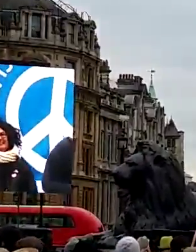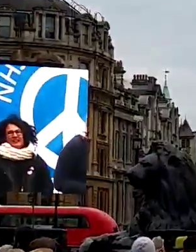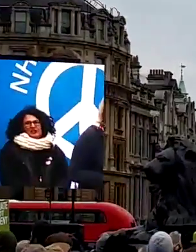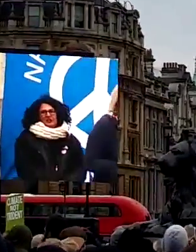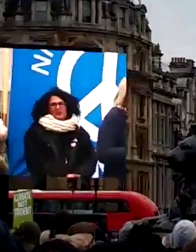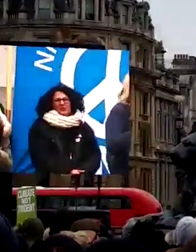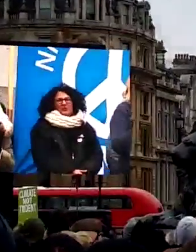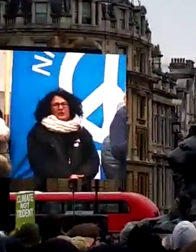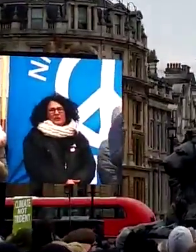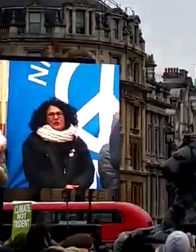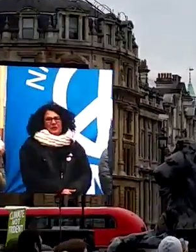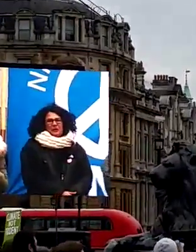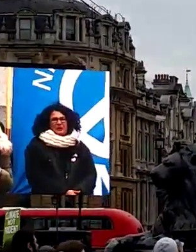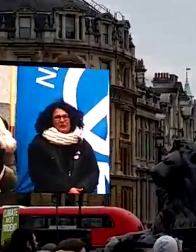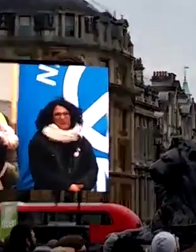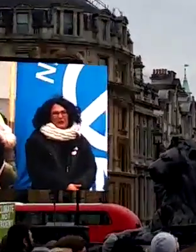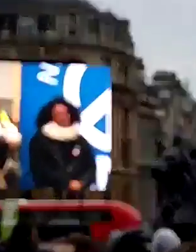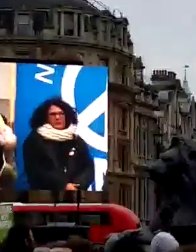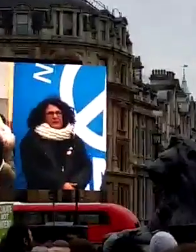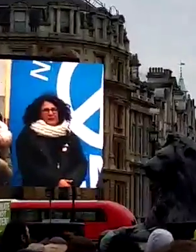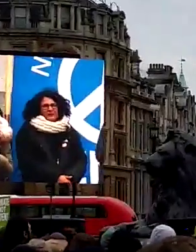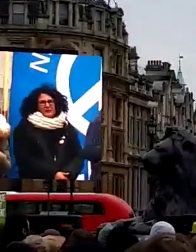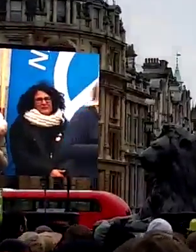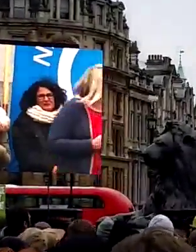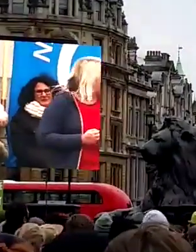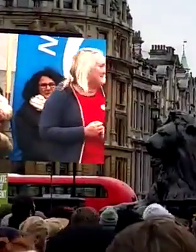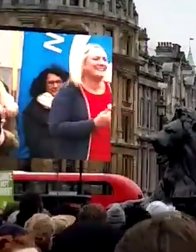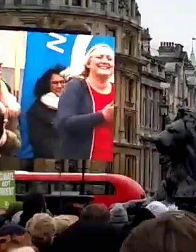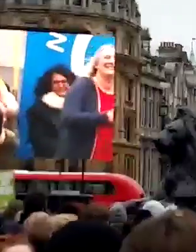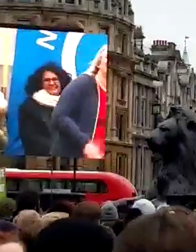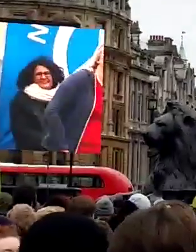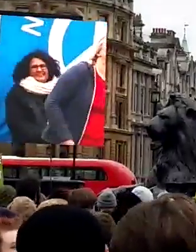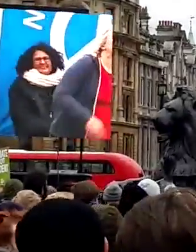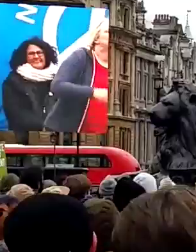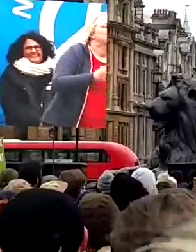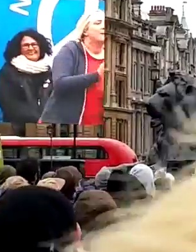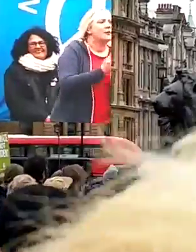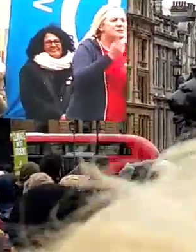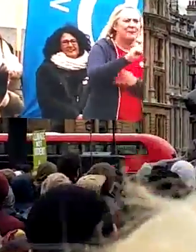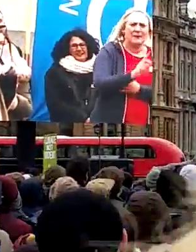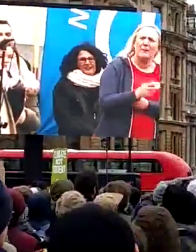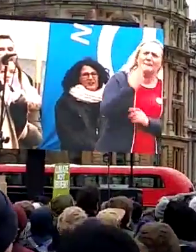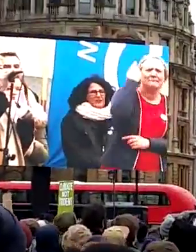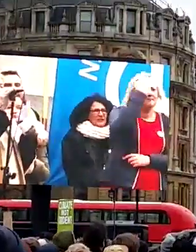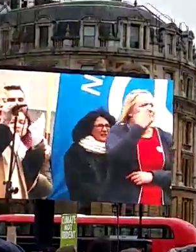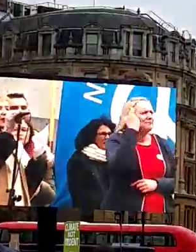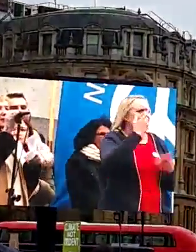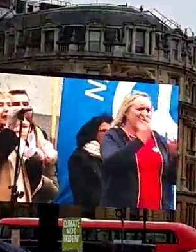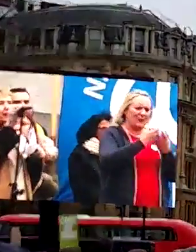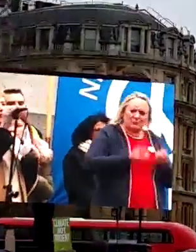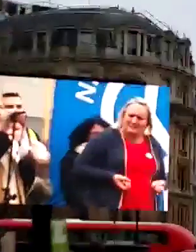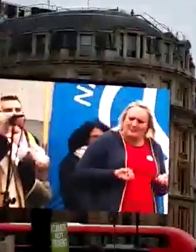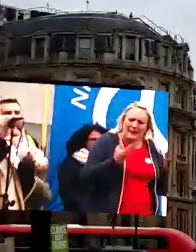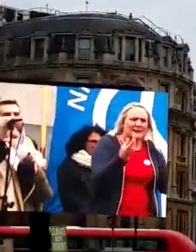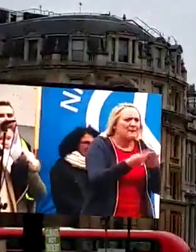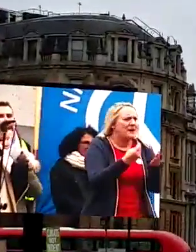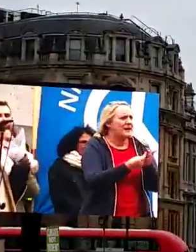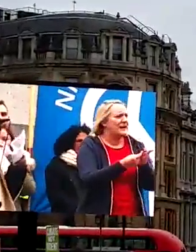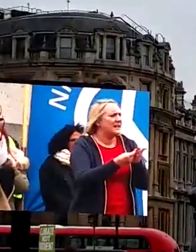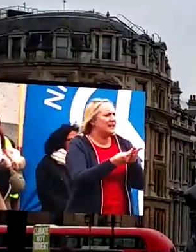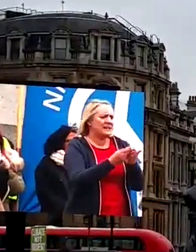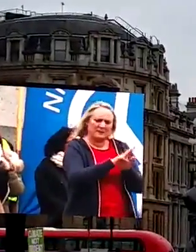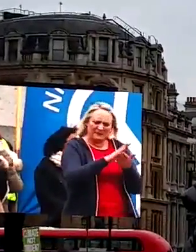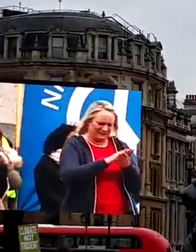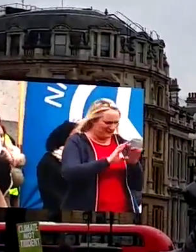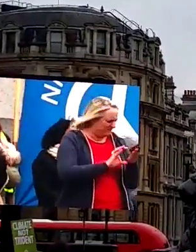have mentioned what Trident, the money for Trident could be spent on instead. We've heard about